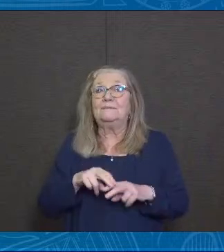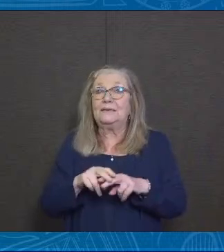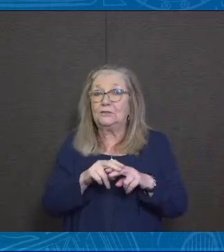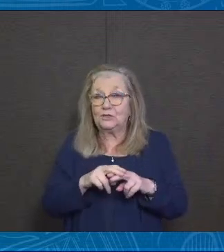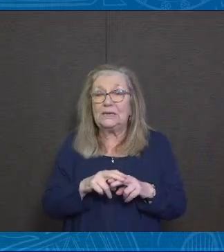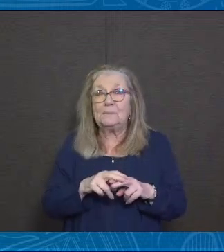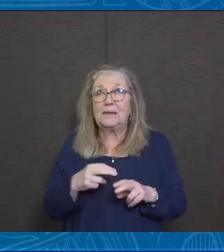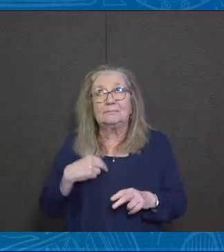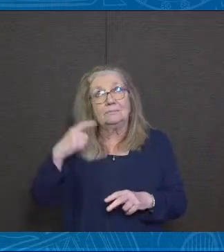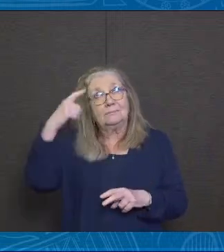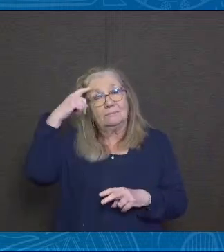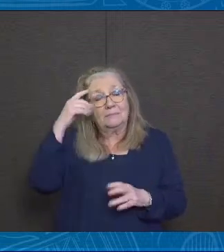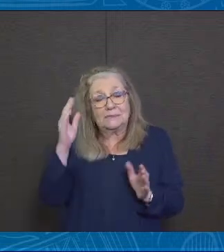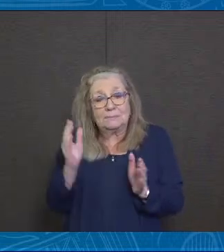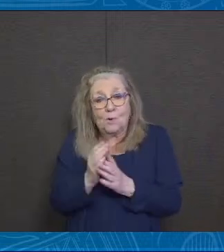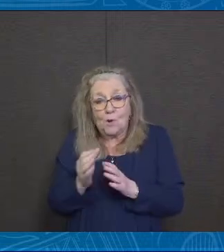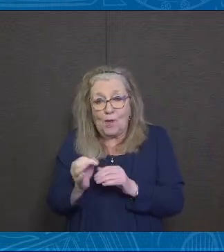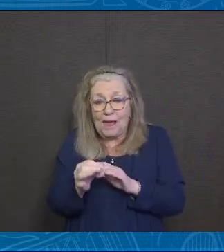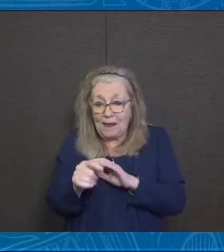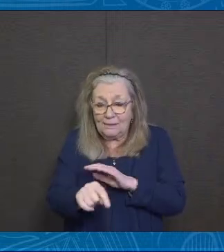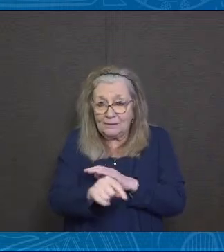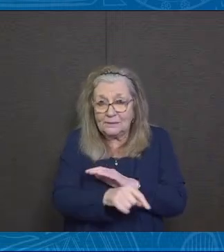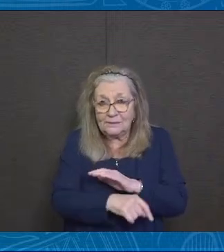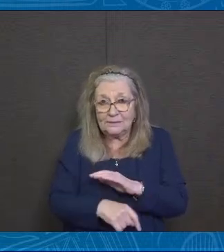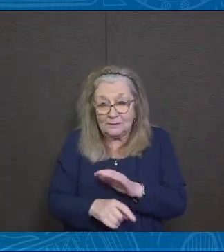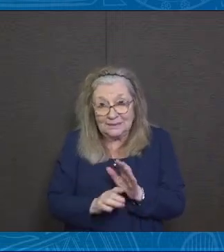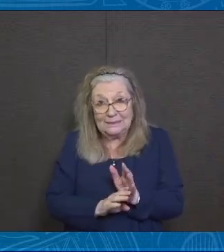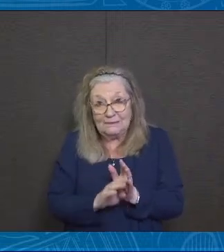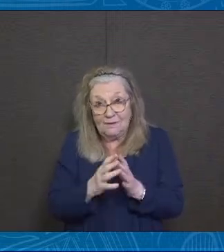states, developing states. Thank you.